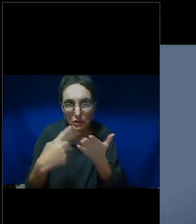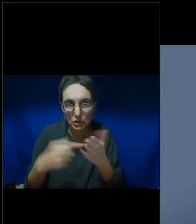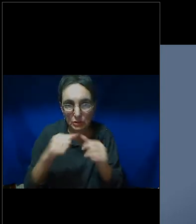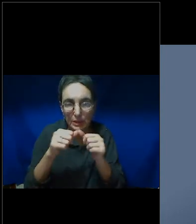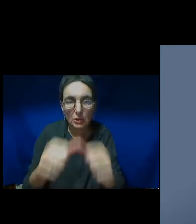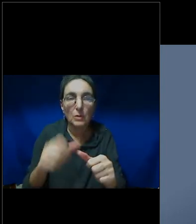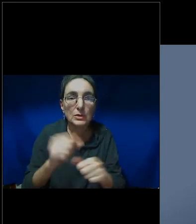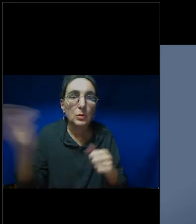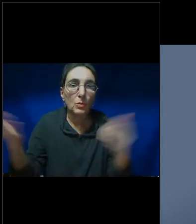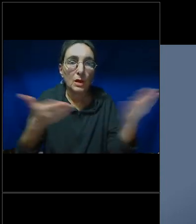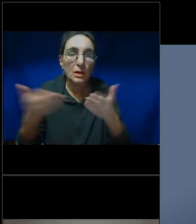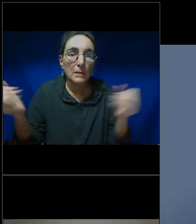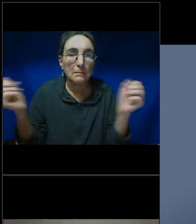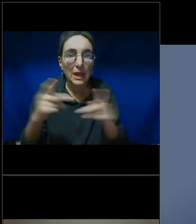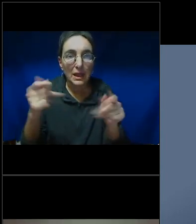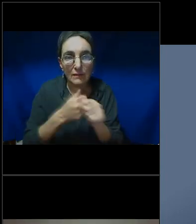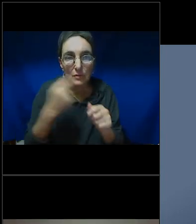everyone.